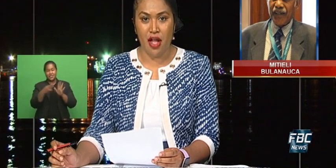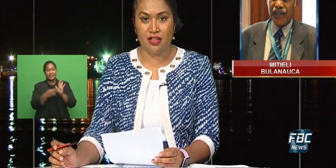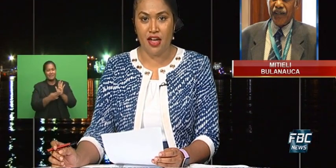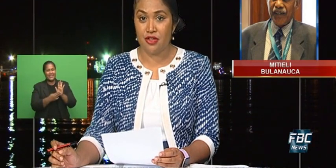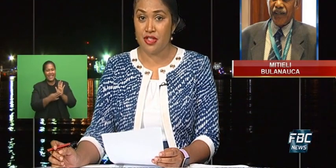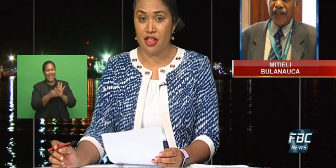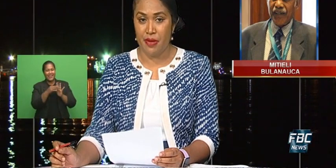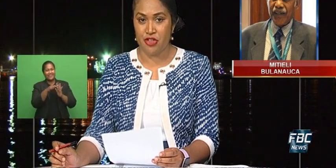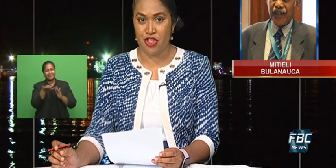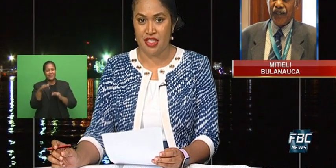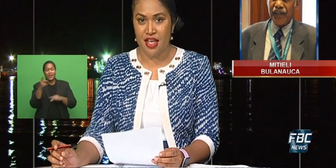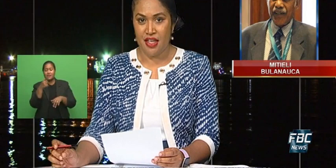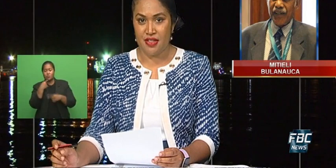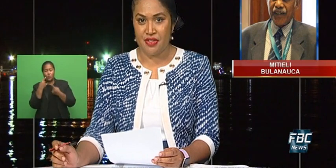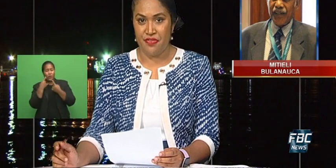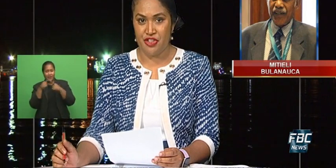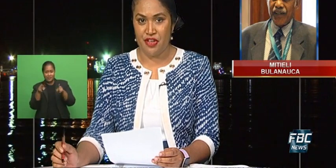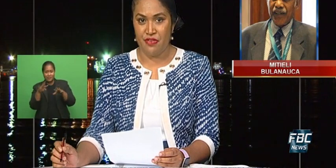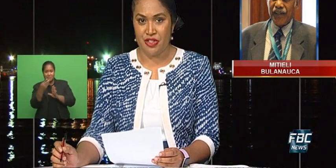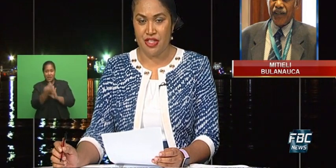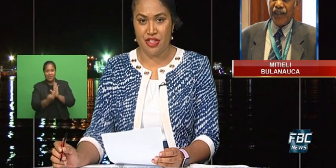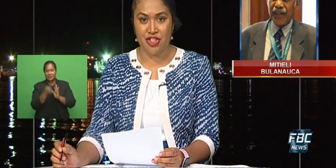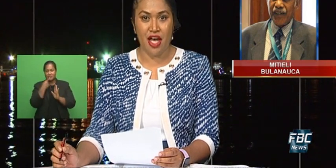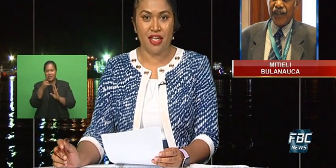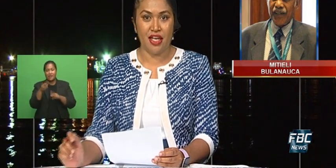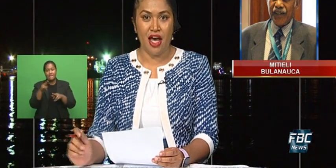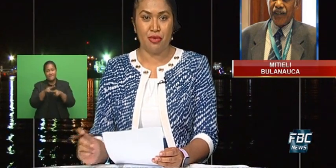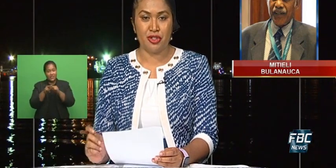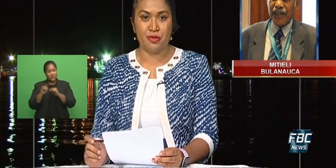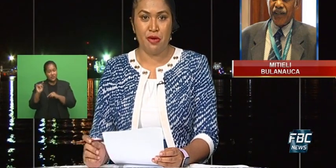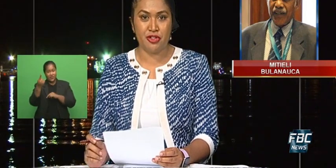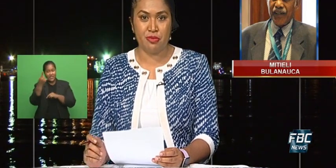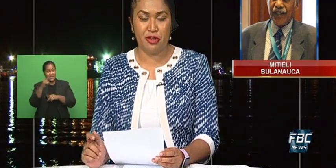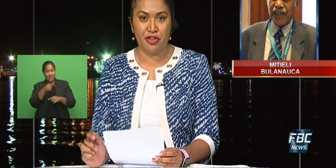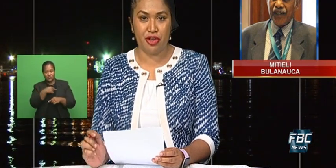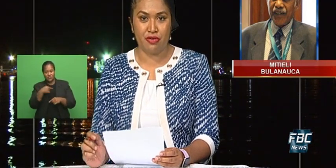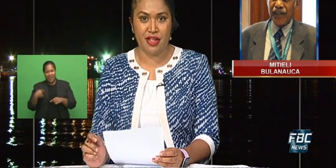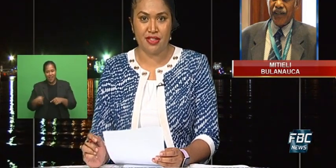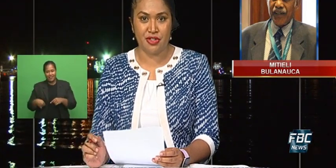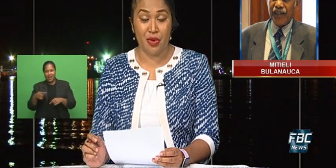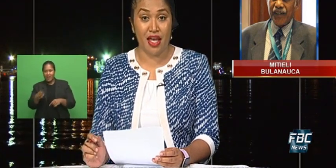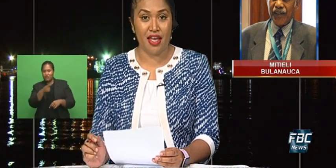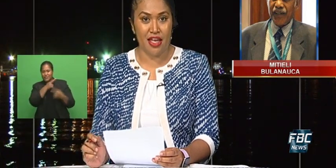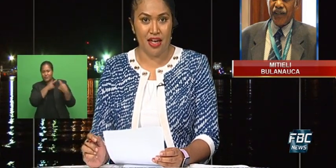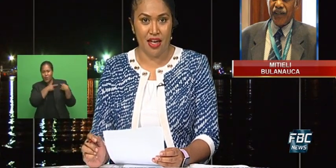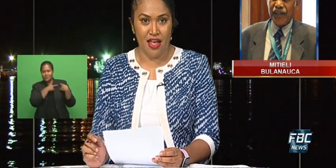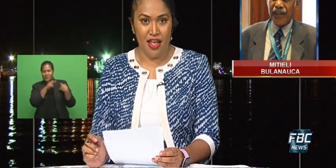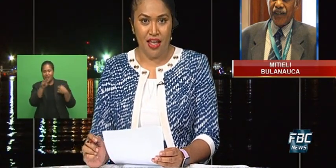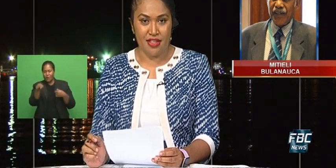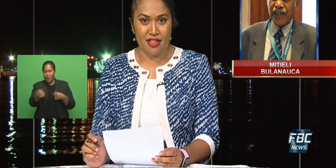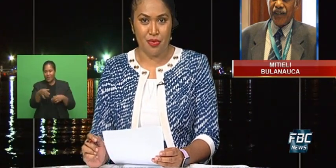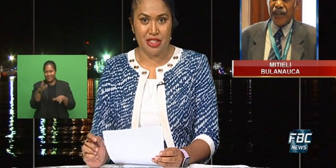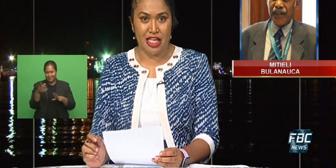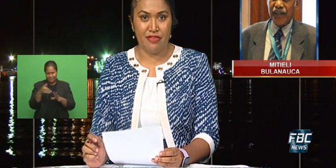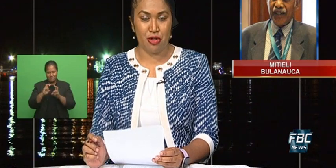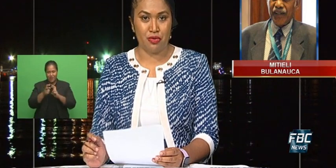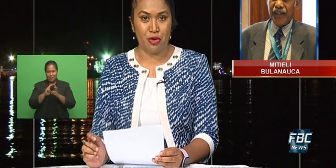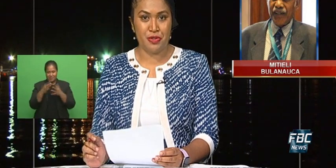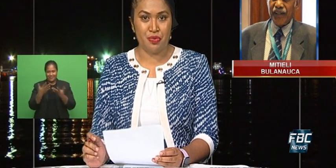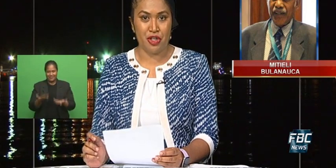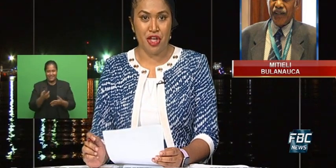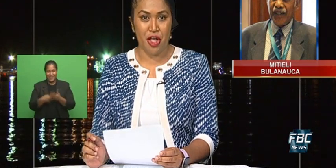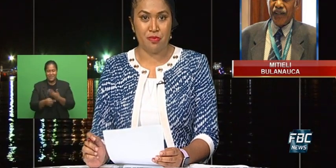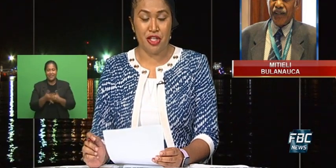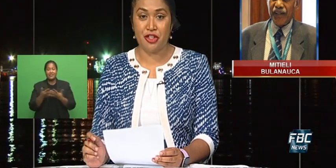Mbulanauda, while denouncing the budget, says the Fiji First and China are responsible for the crisis we are in. He said it was evil